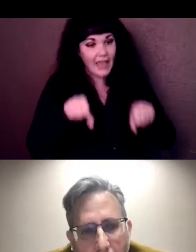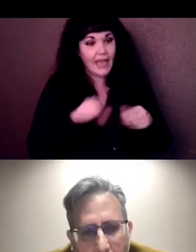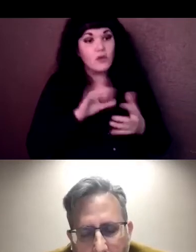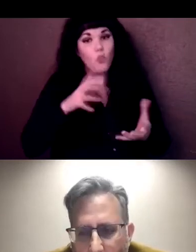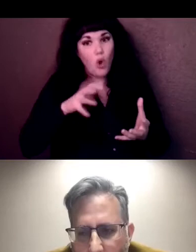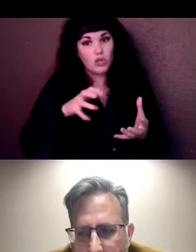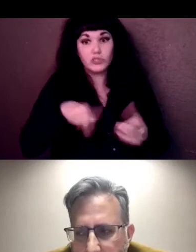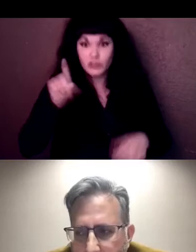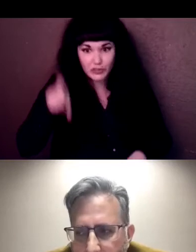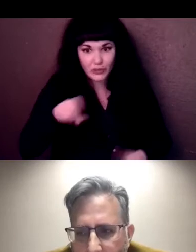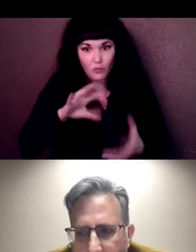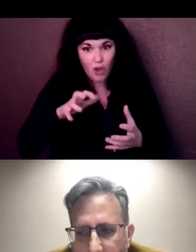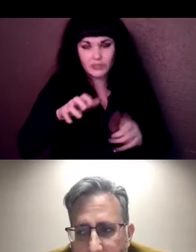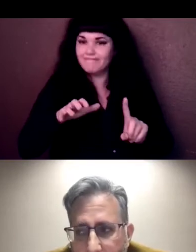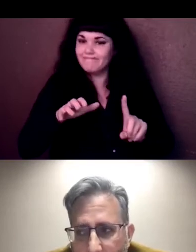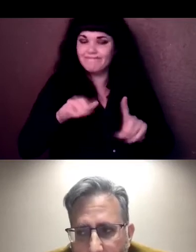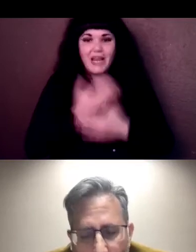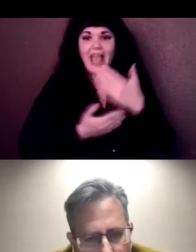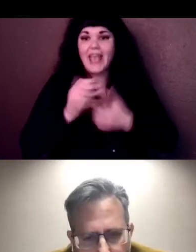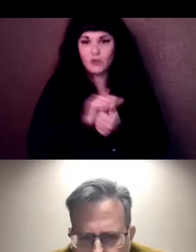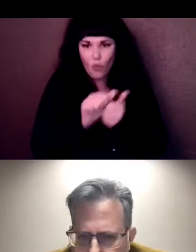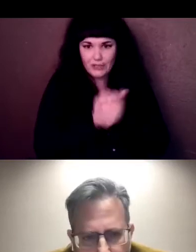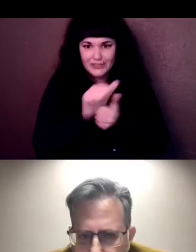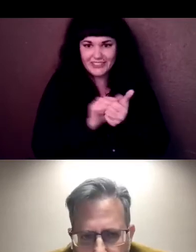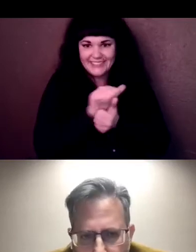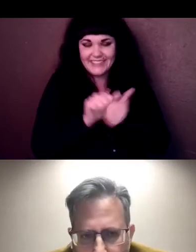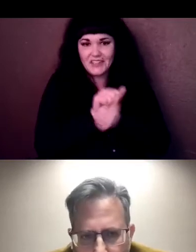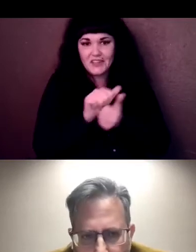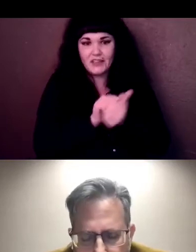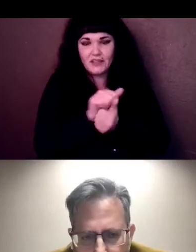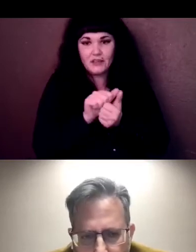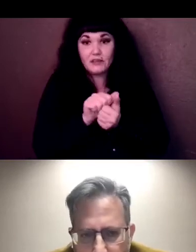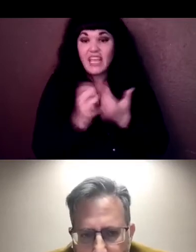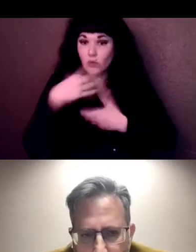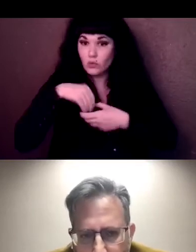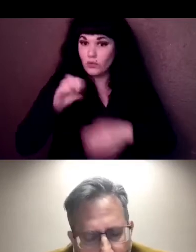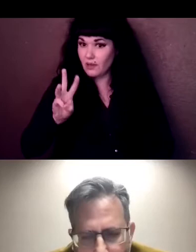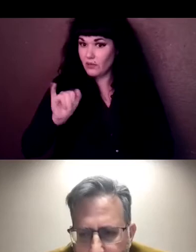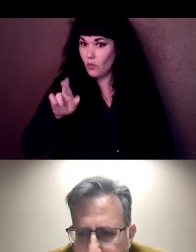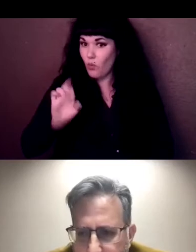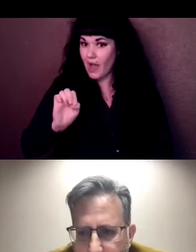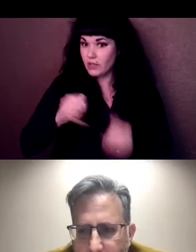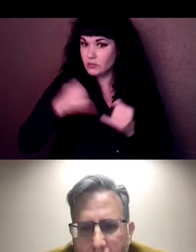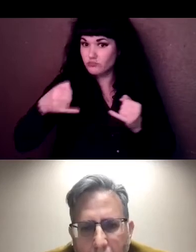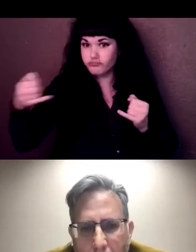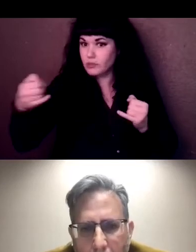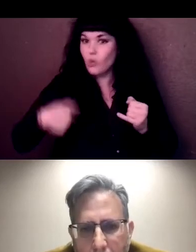Typically, it would be hand washed, even with the wires. We don't ask people to remove